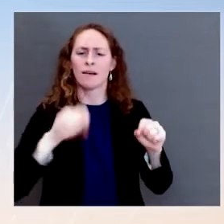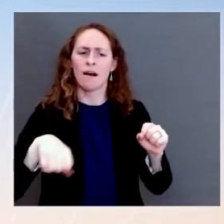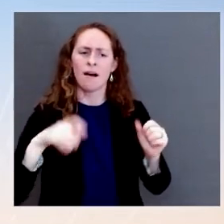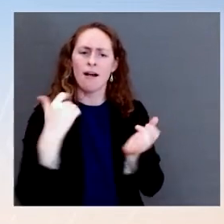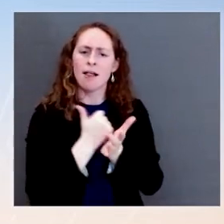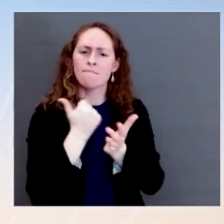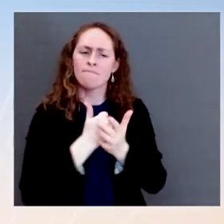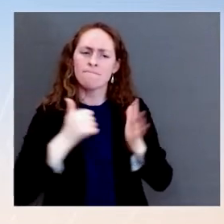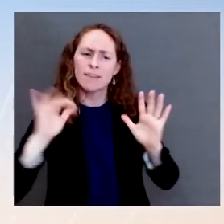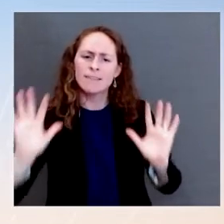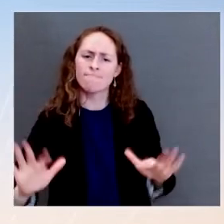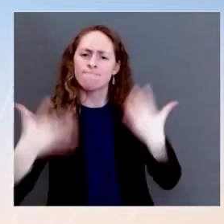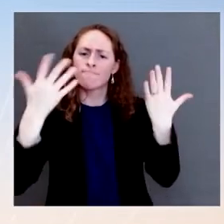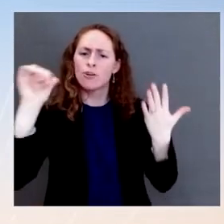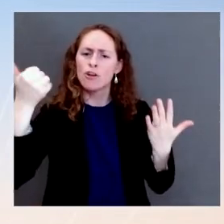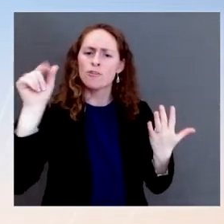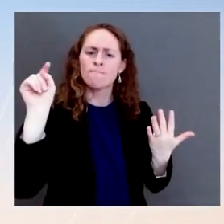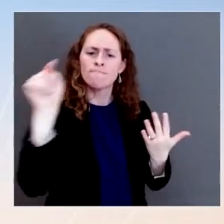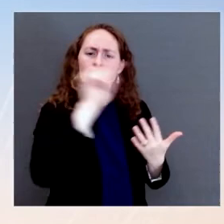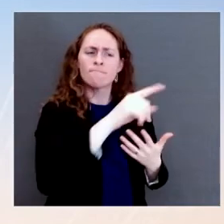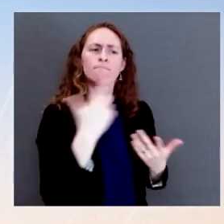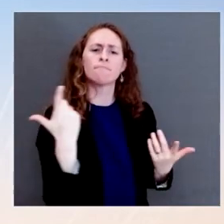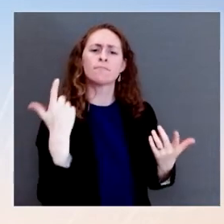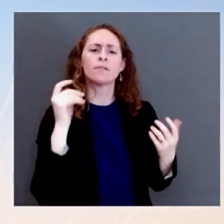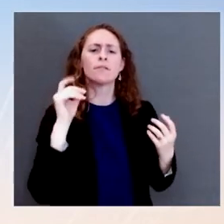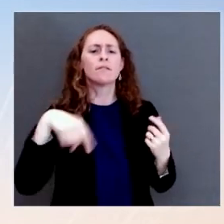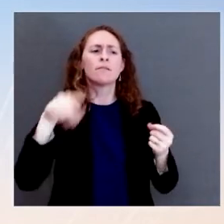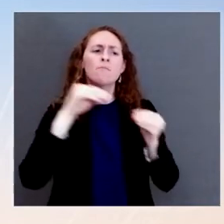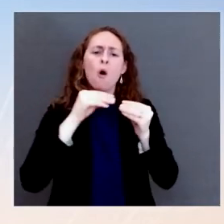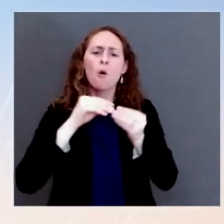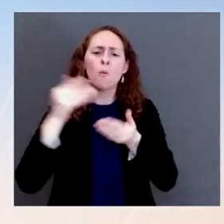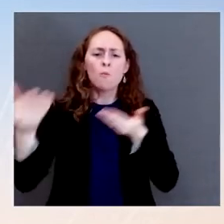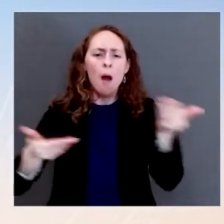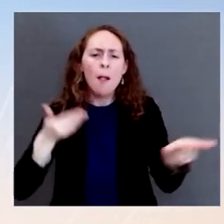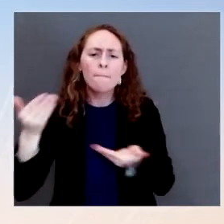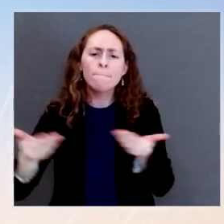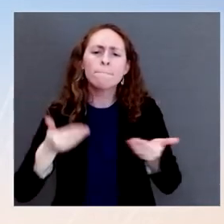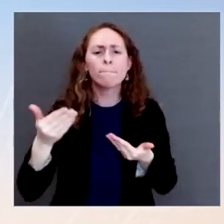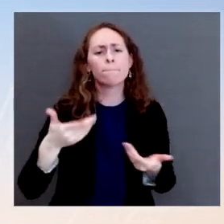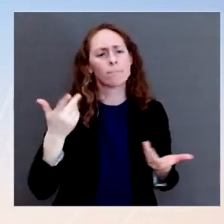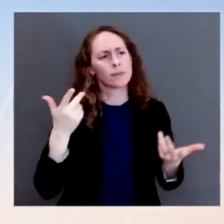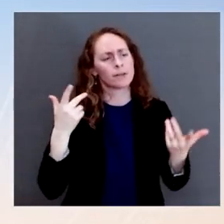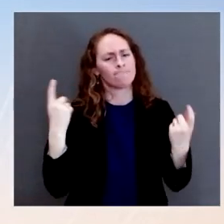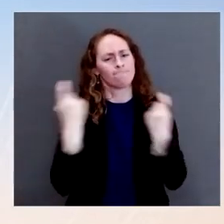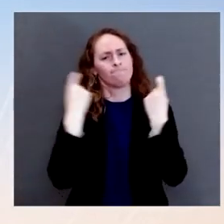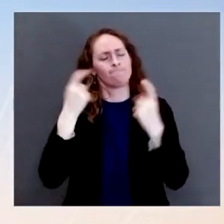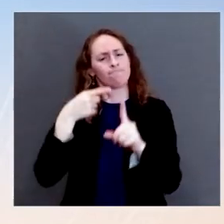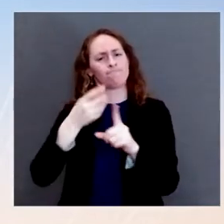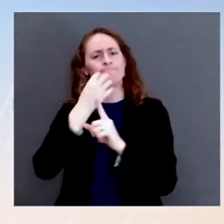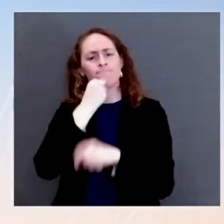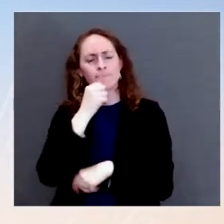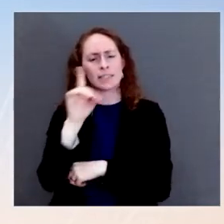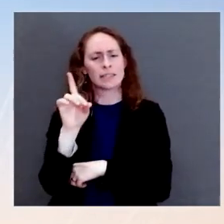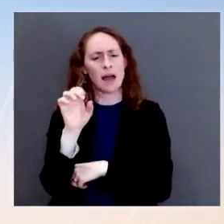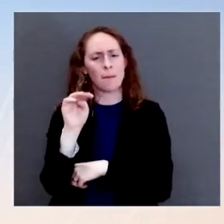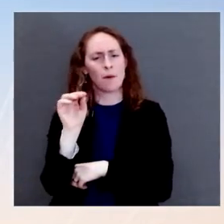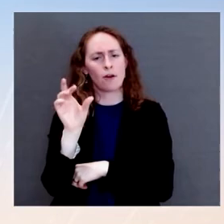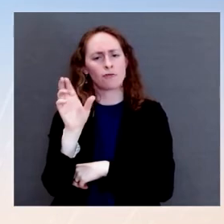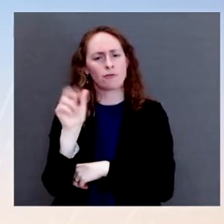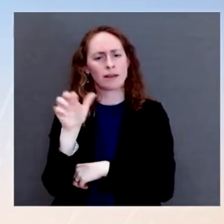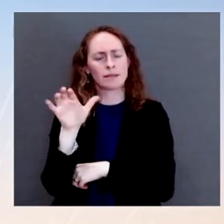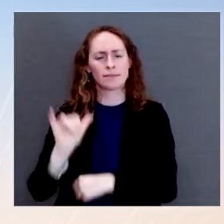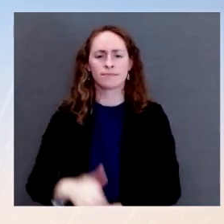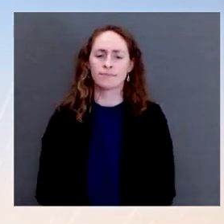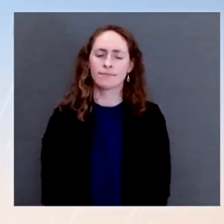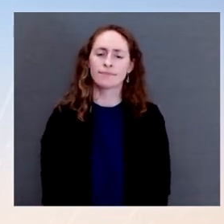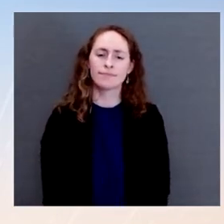the interest in the invite list, but it's not meant to be, again, a stamp of approval or disapproval, just meant to have a diverse range of